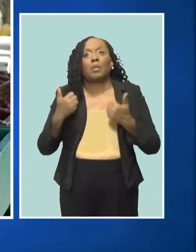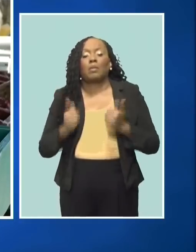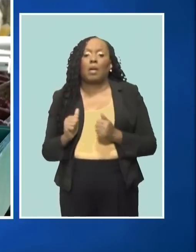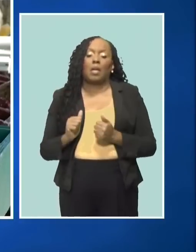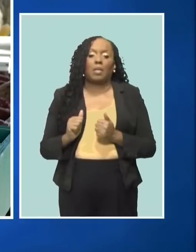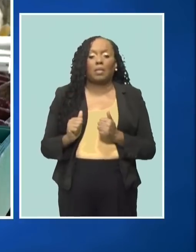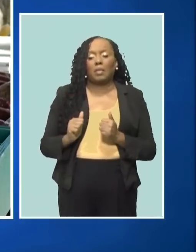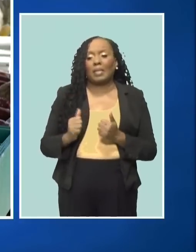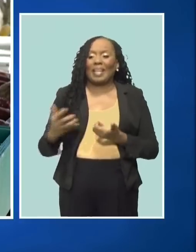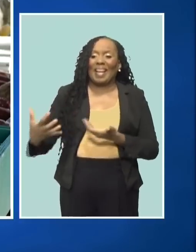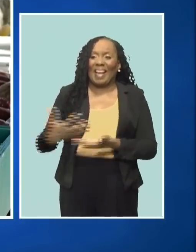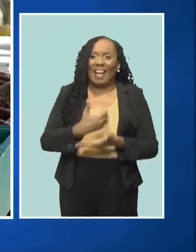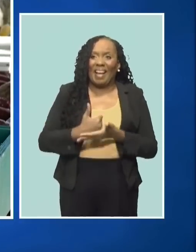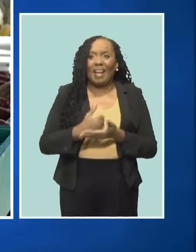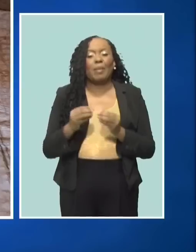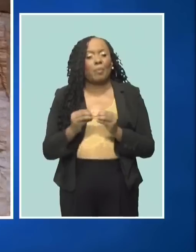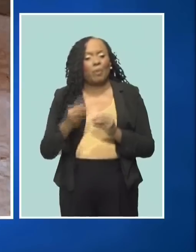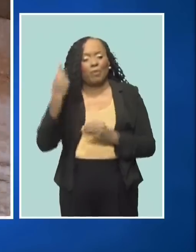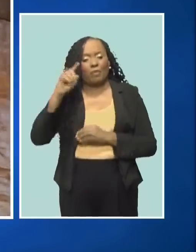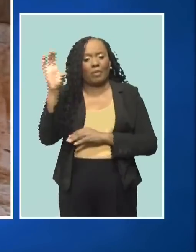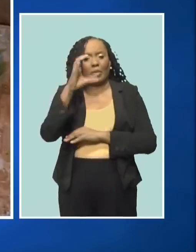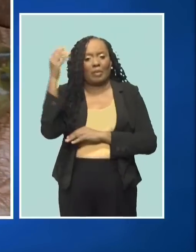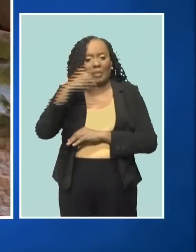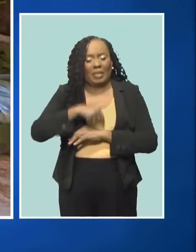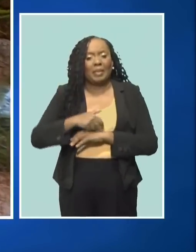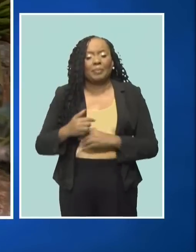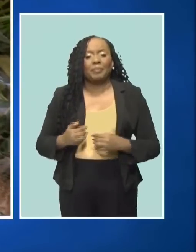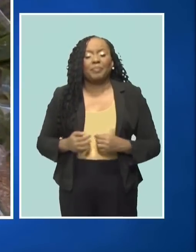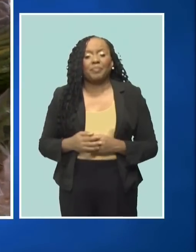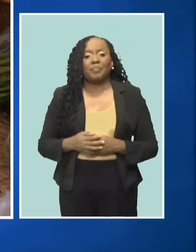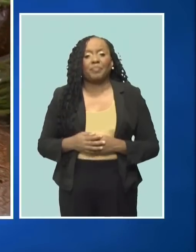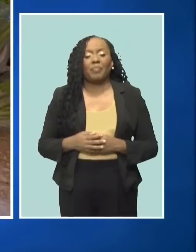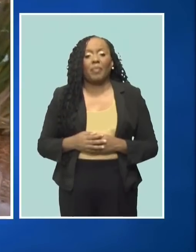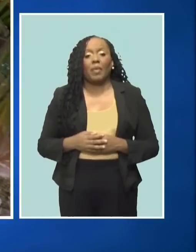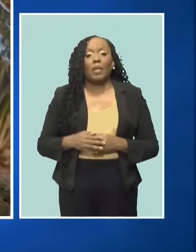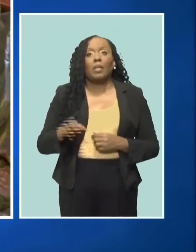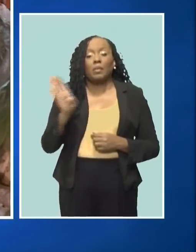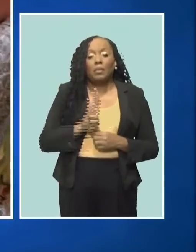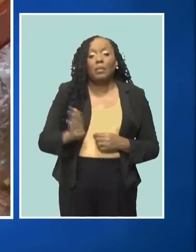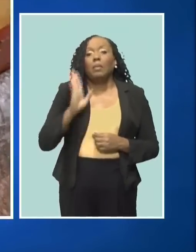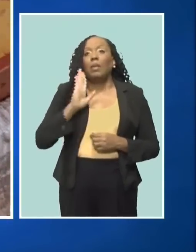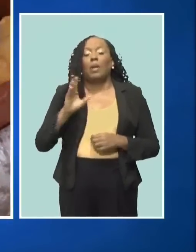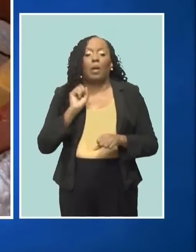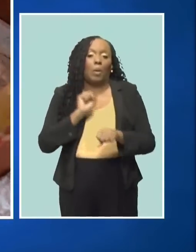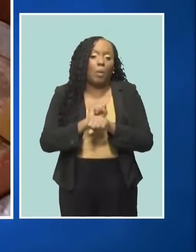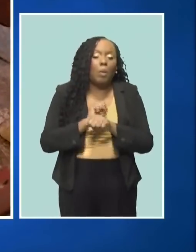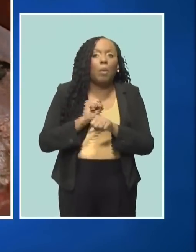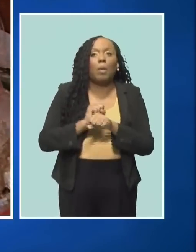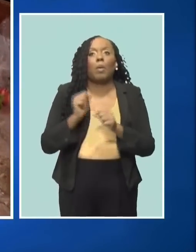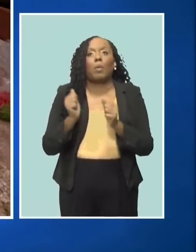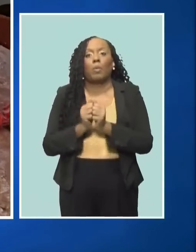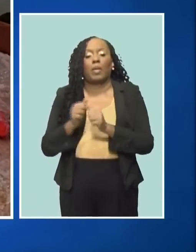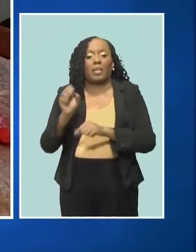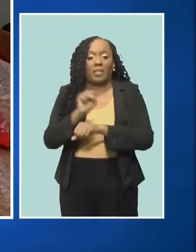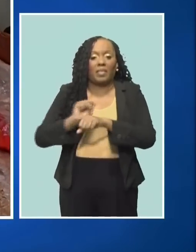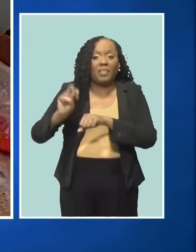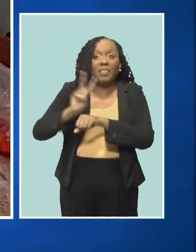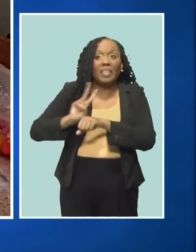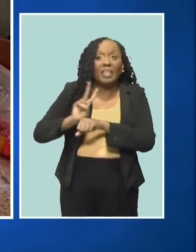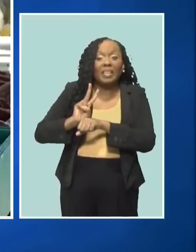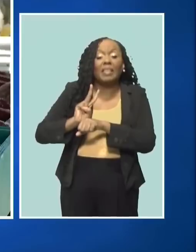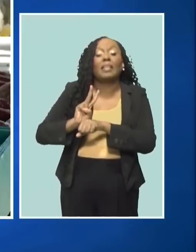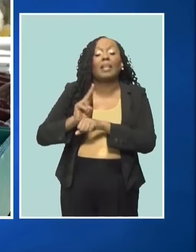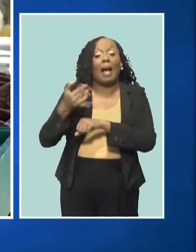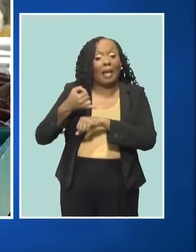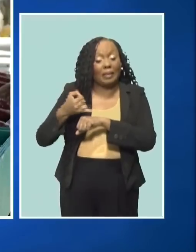produce shortages for the holidays. He tells the CBC News Barbados will be working closely with authorities in St. Vincent and the